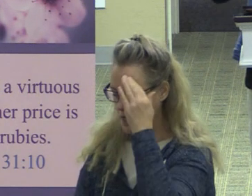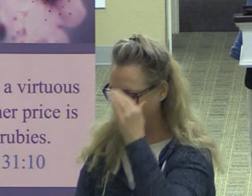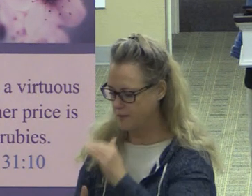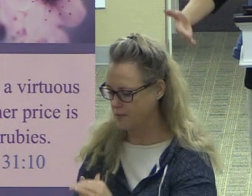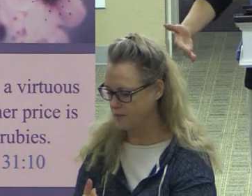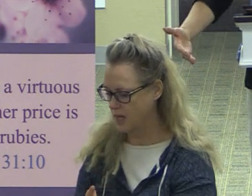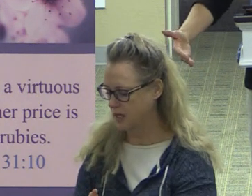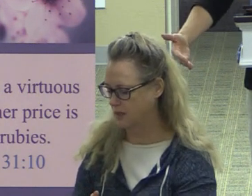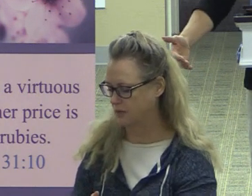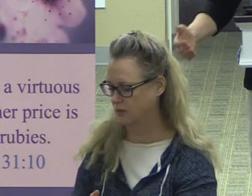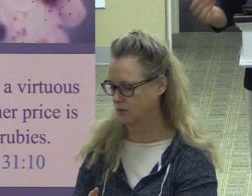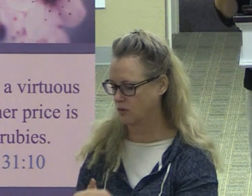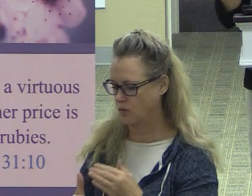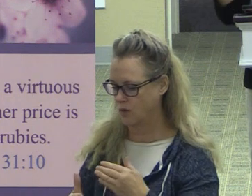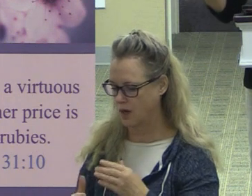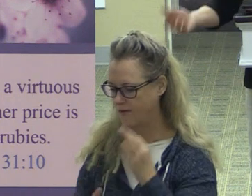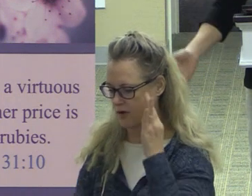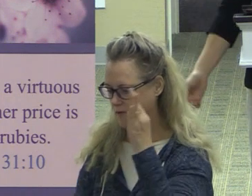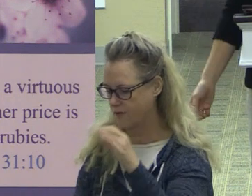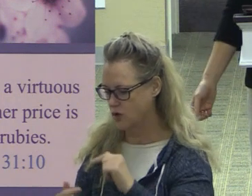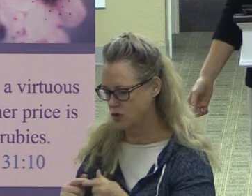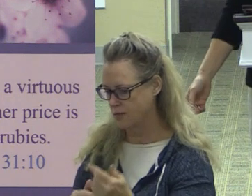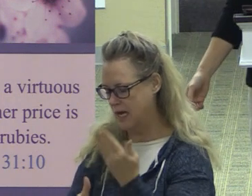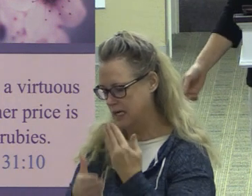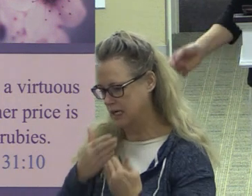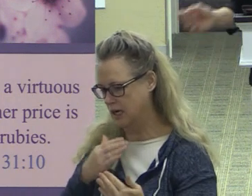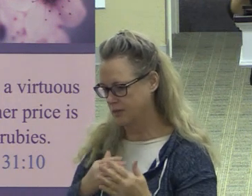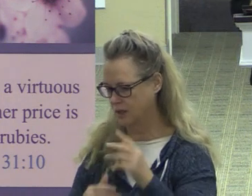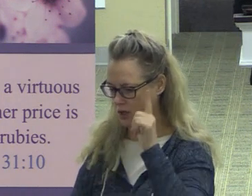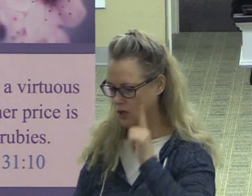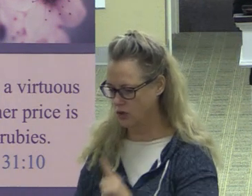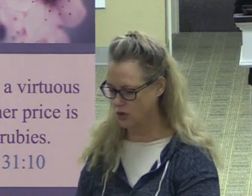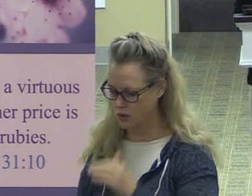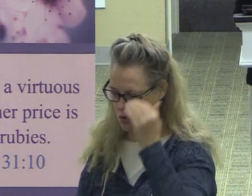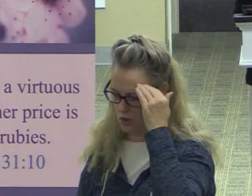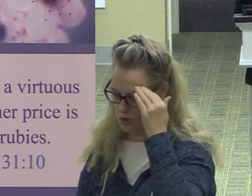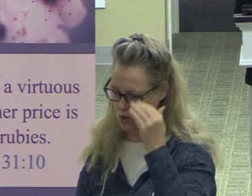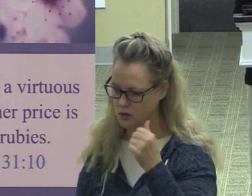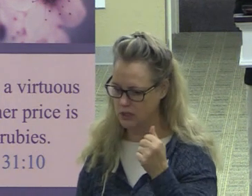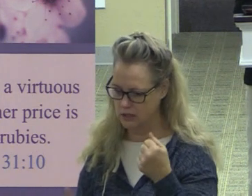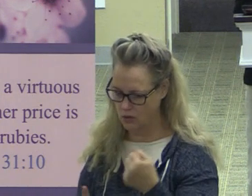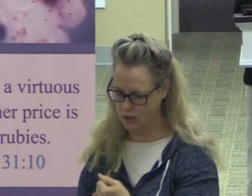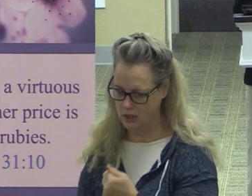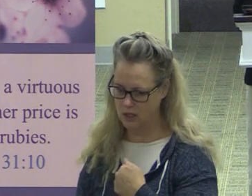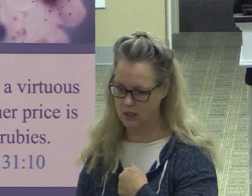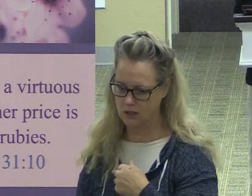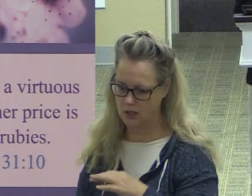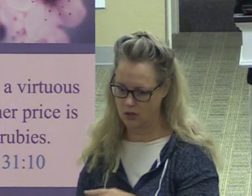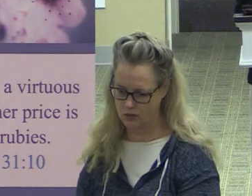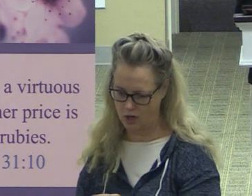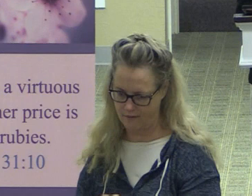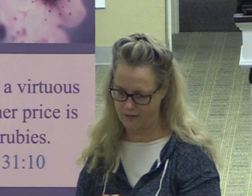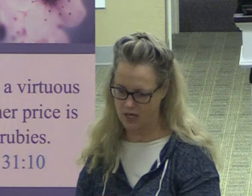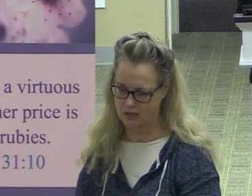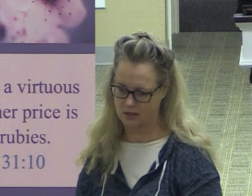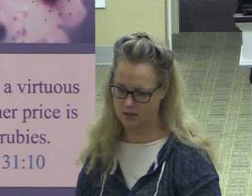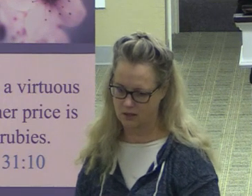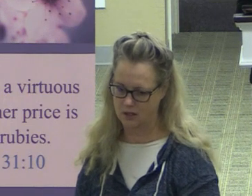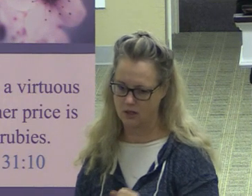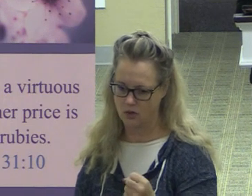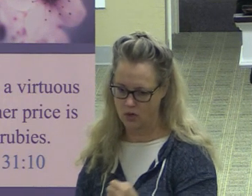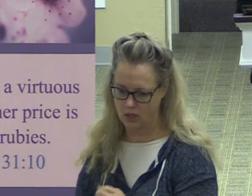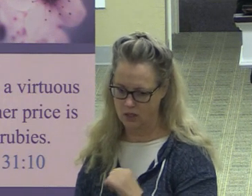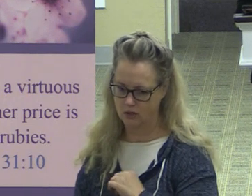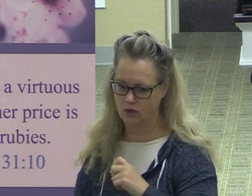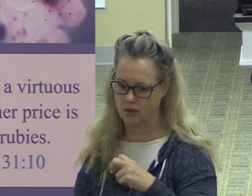Has future pain coming up. Lord knows it's going to hit us. He knows what it's like for us in our flesh. He knows things are going to hit us. They're